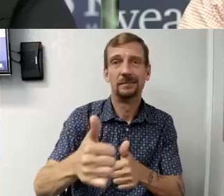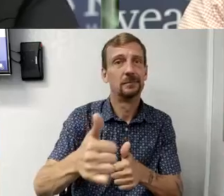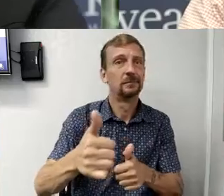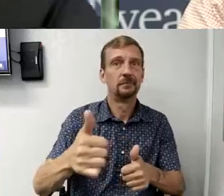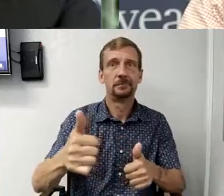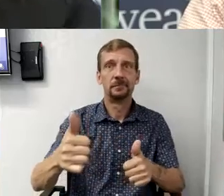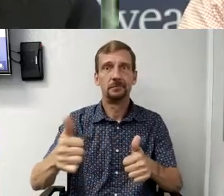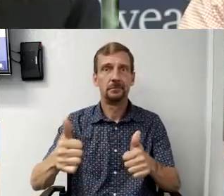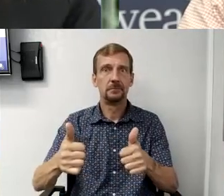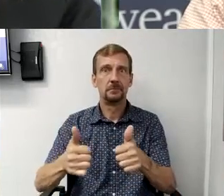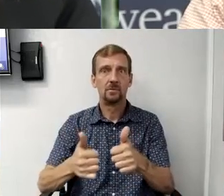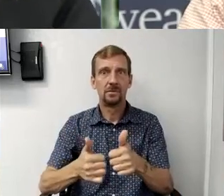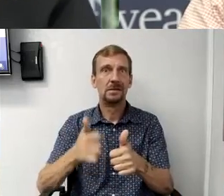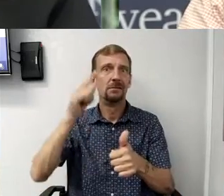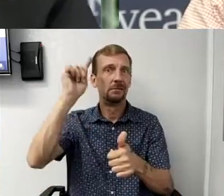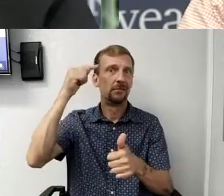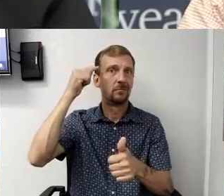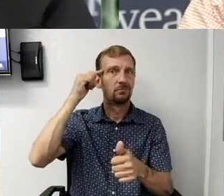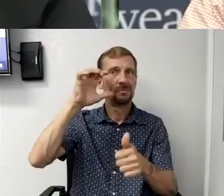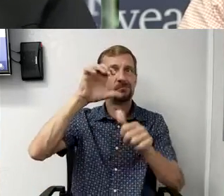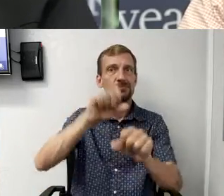out and around the